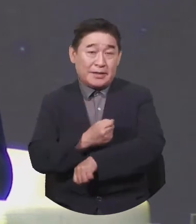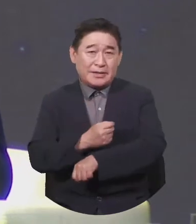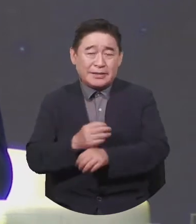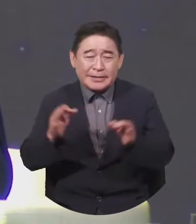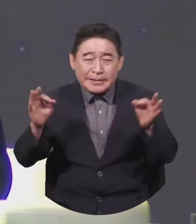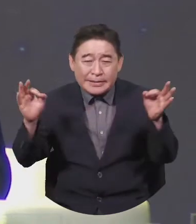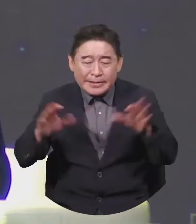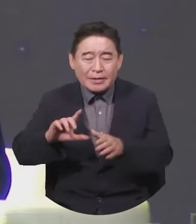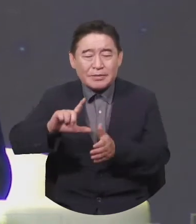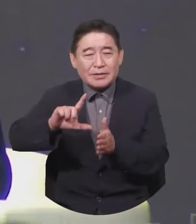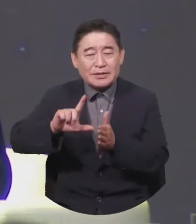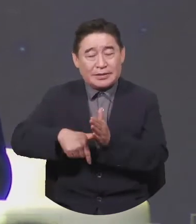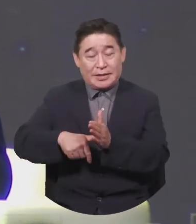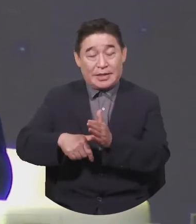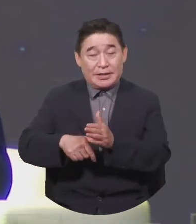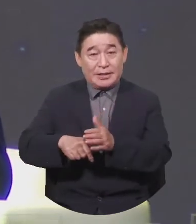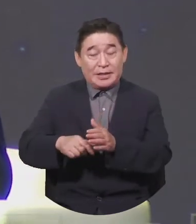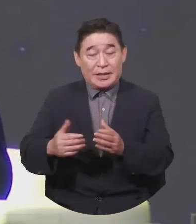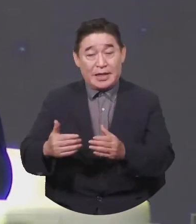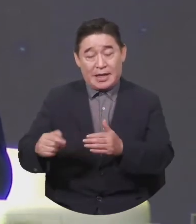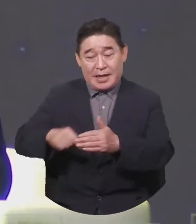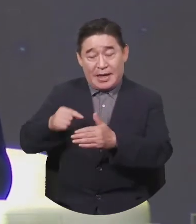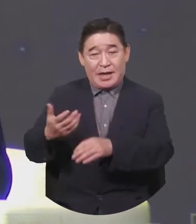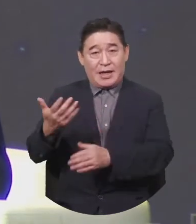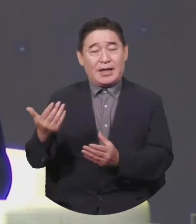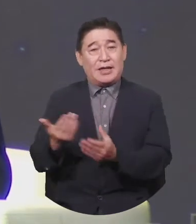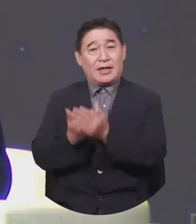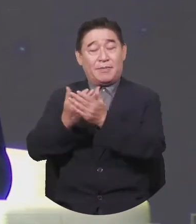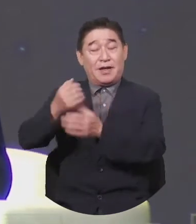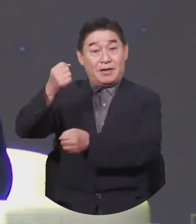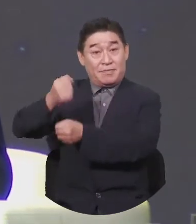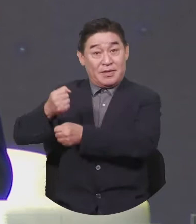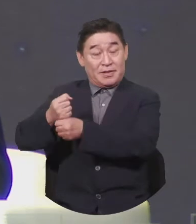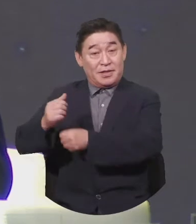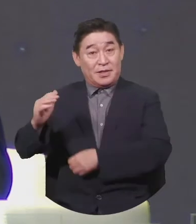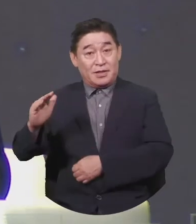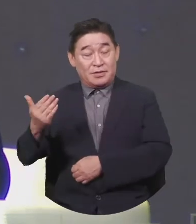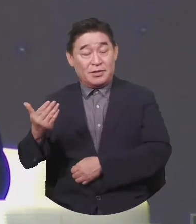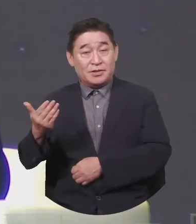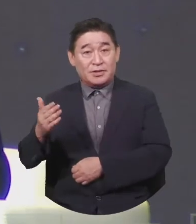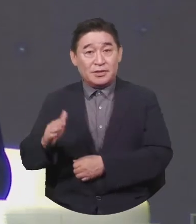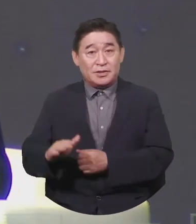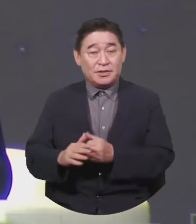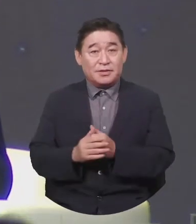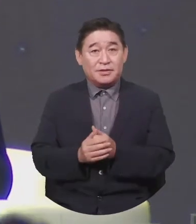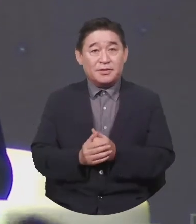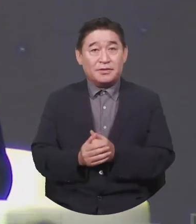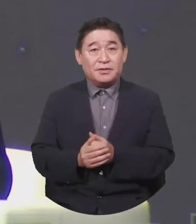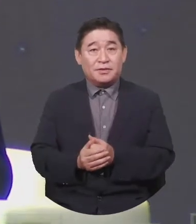but mass production was not that well as